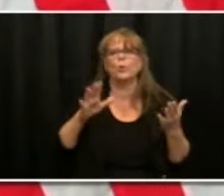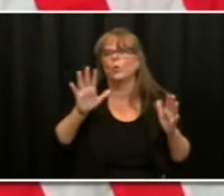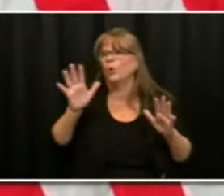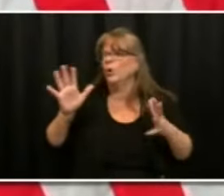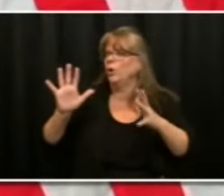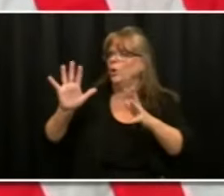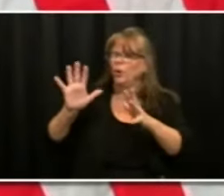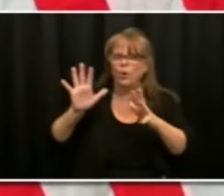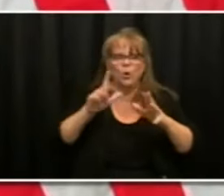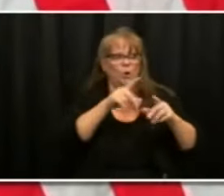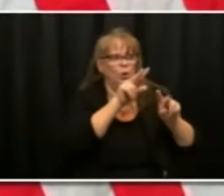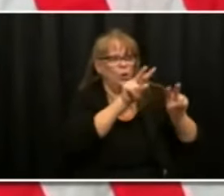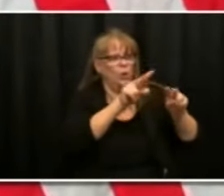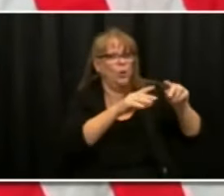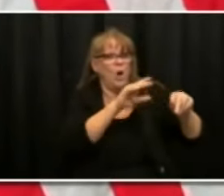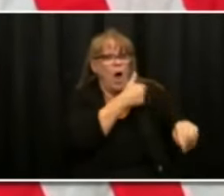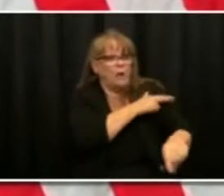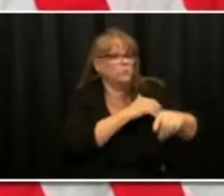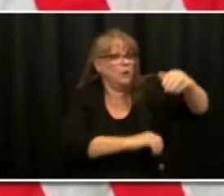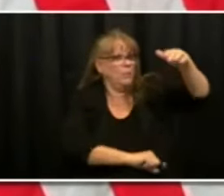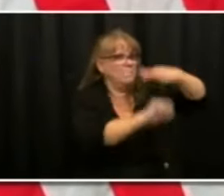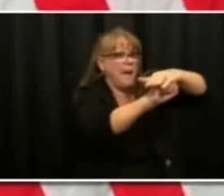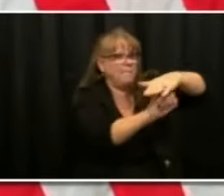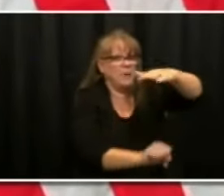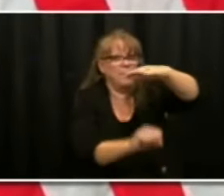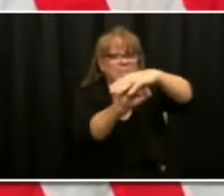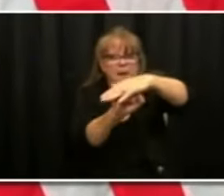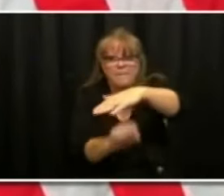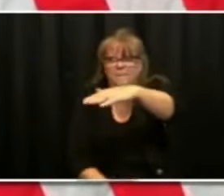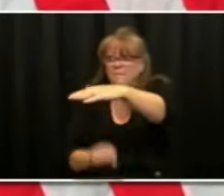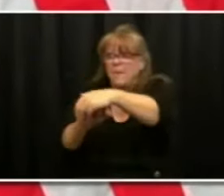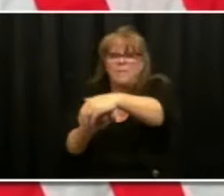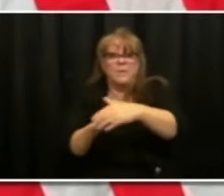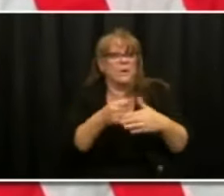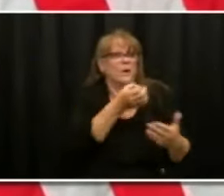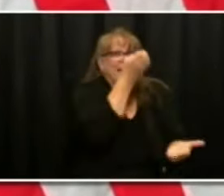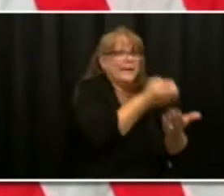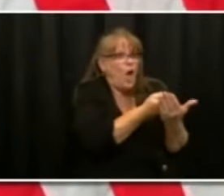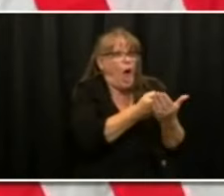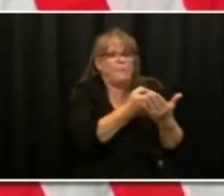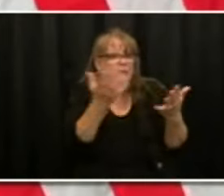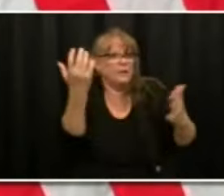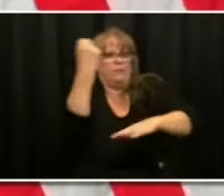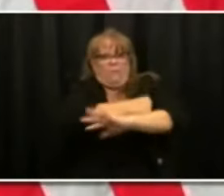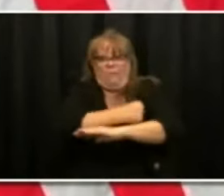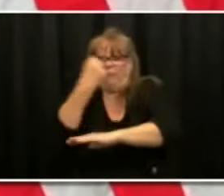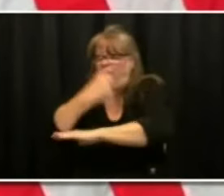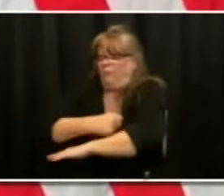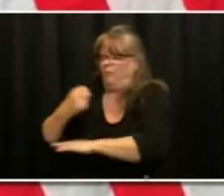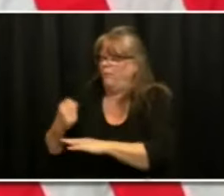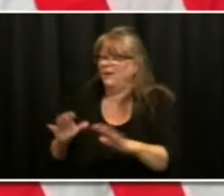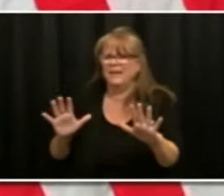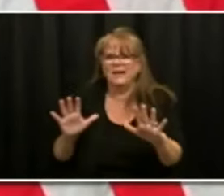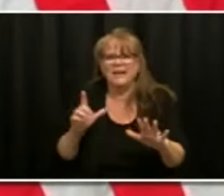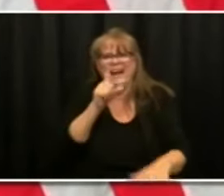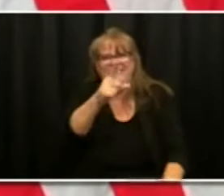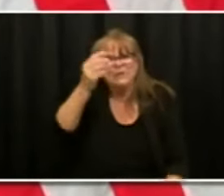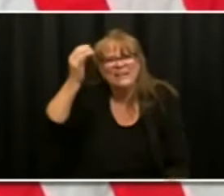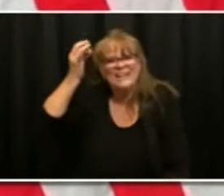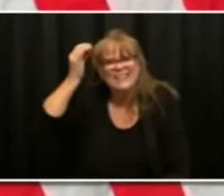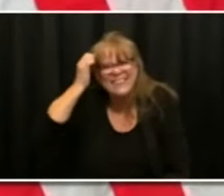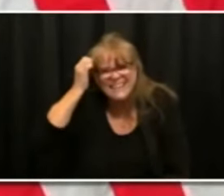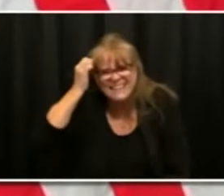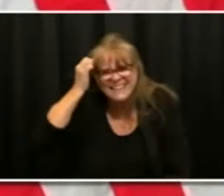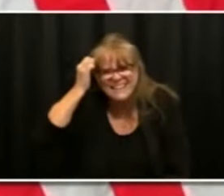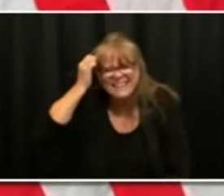progress. As we indicated last week, we're cautiously optimistic there'll be an emergency authorization for a vaccine as soon